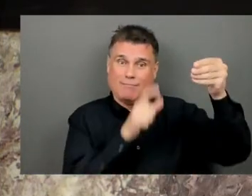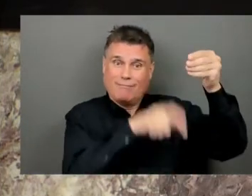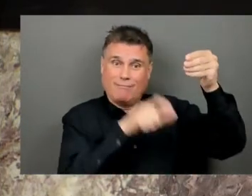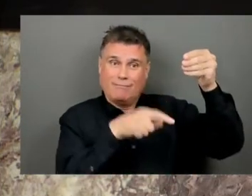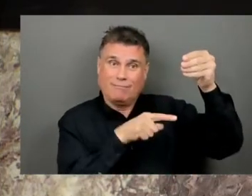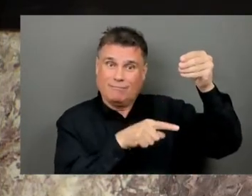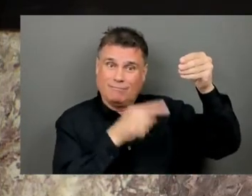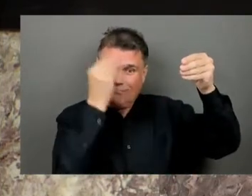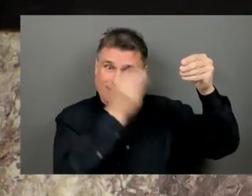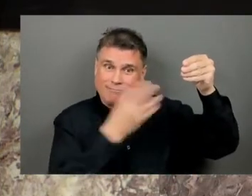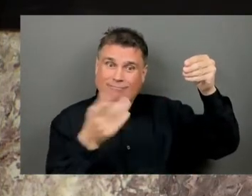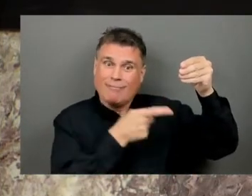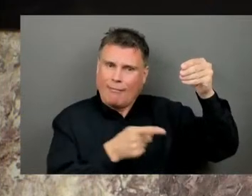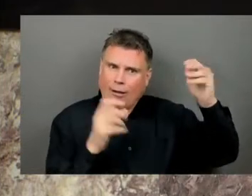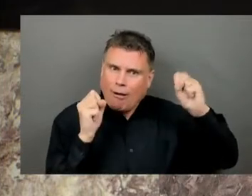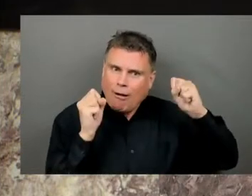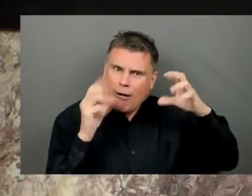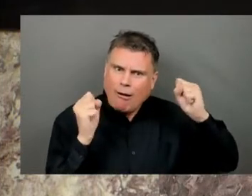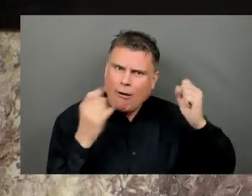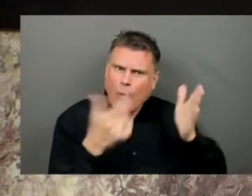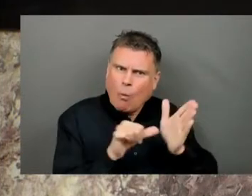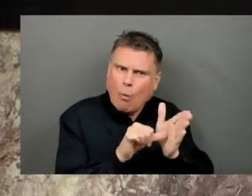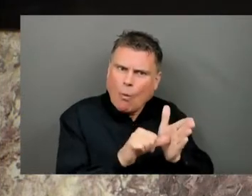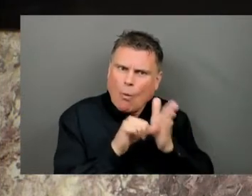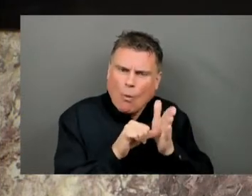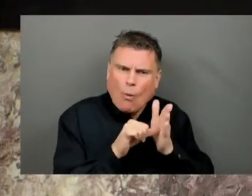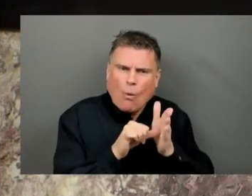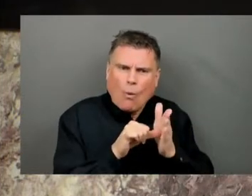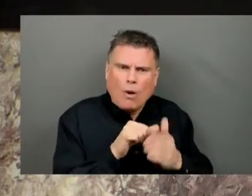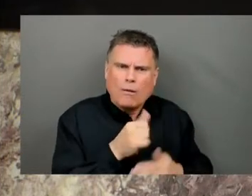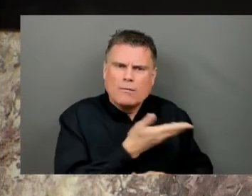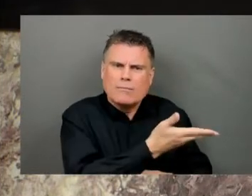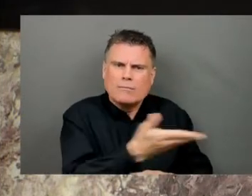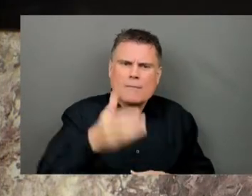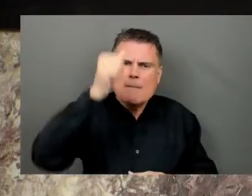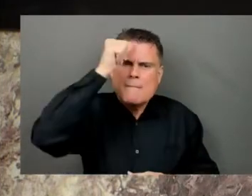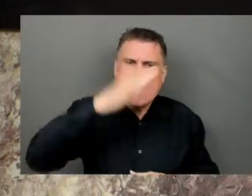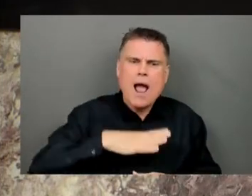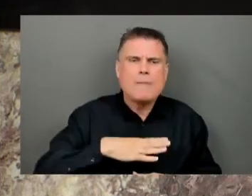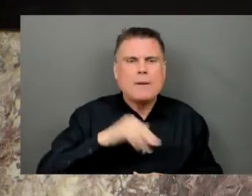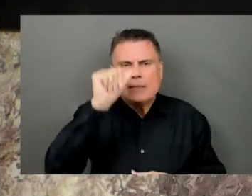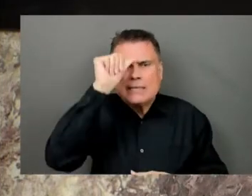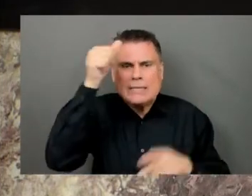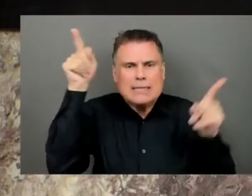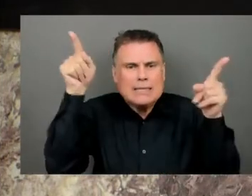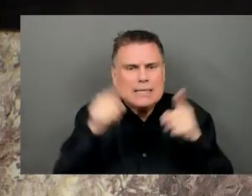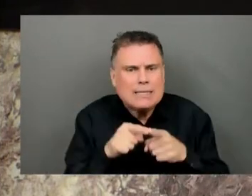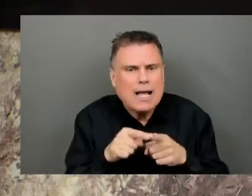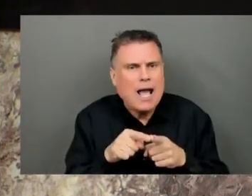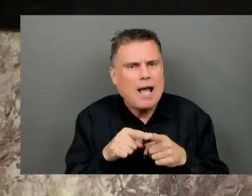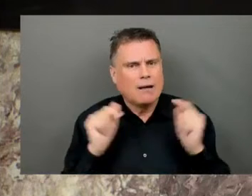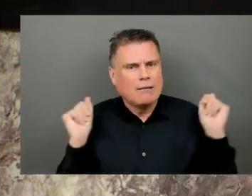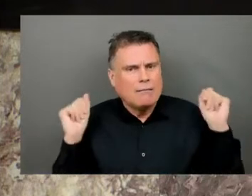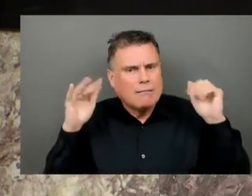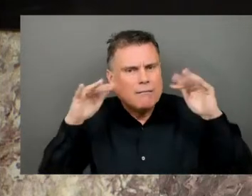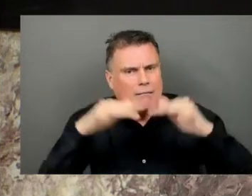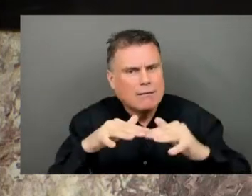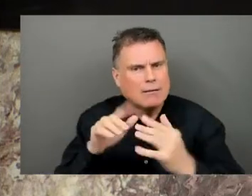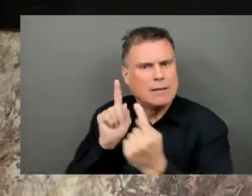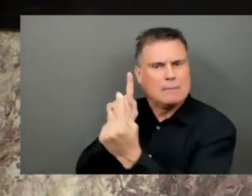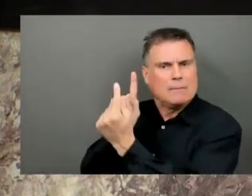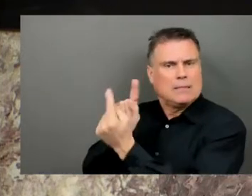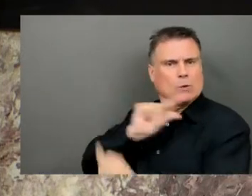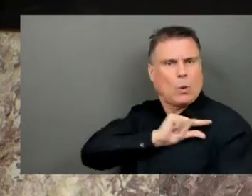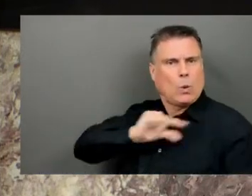the crowds." That changed very quickly as permanent immigration started shortly after with the establishment of a Gurdwara in Golden and